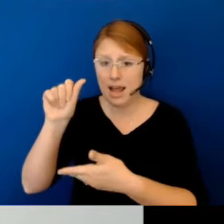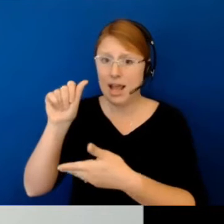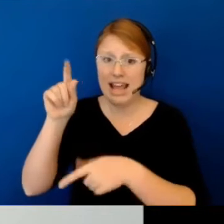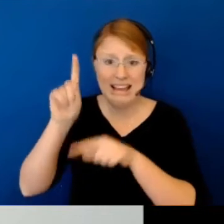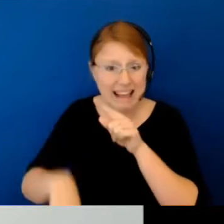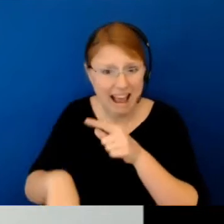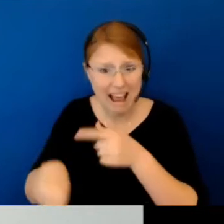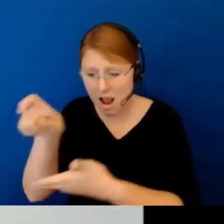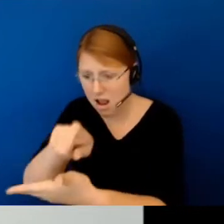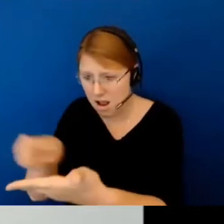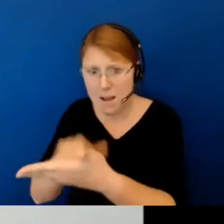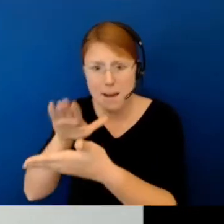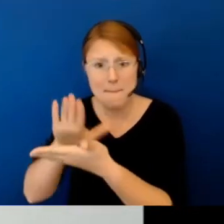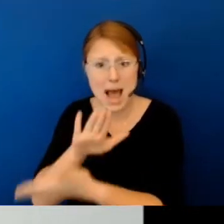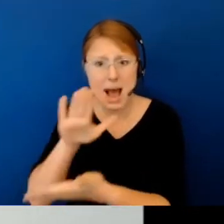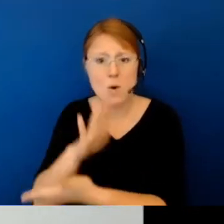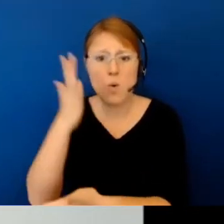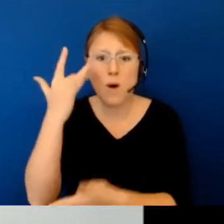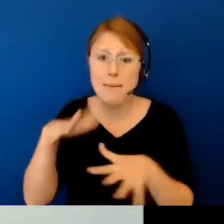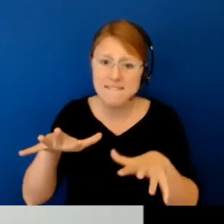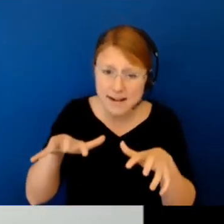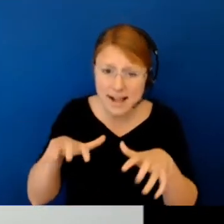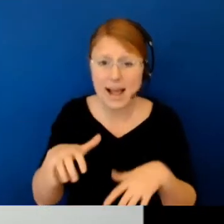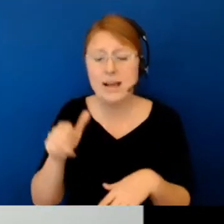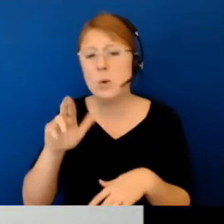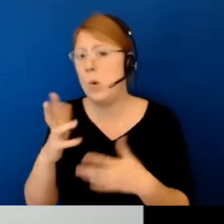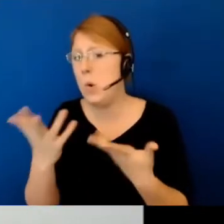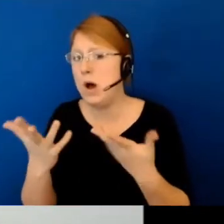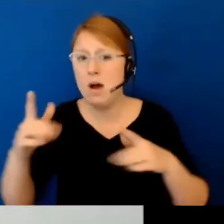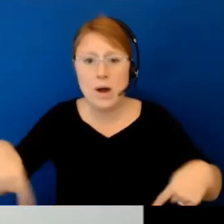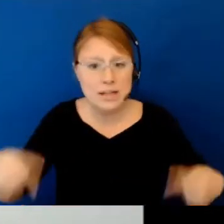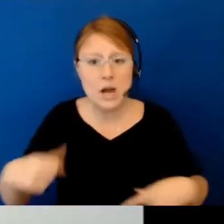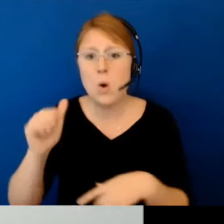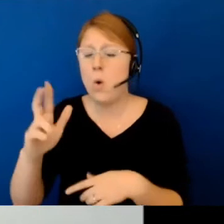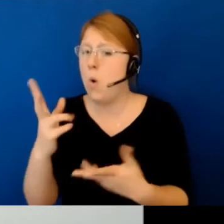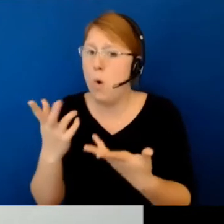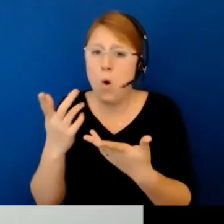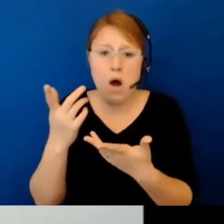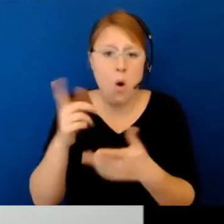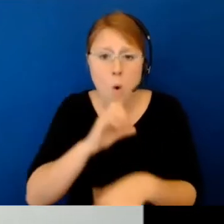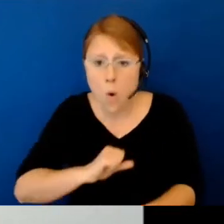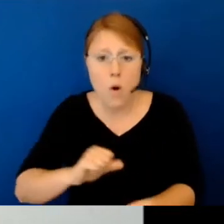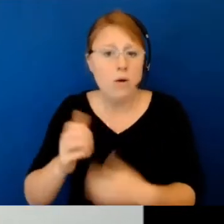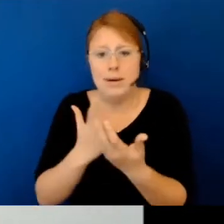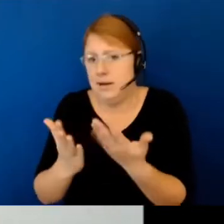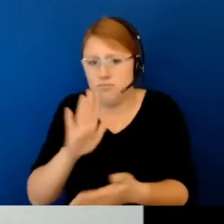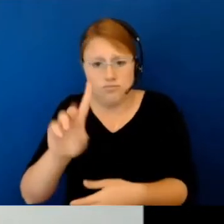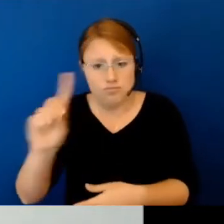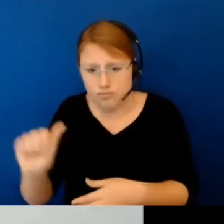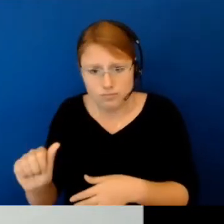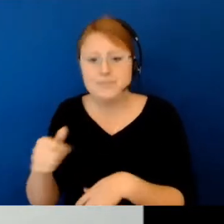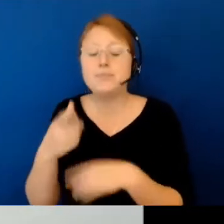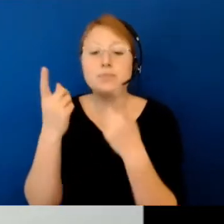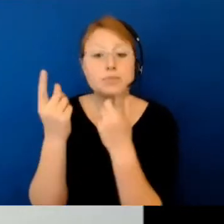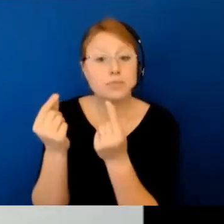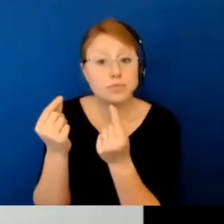you have to request an accommodation by contacting the Accessible Vote by Mail coordinator. The